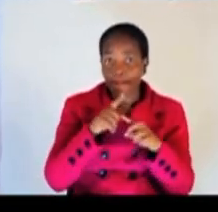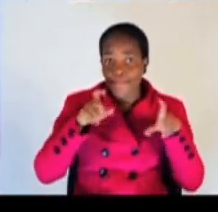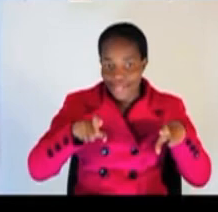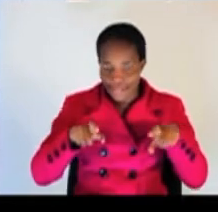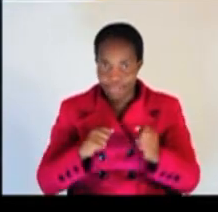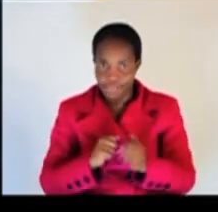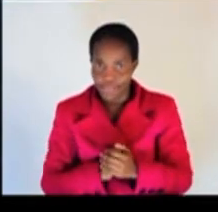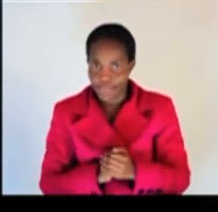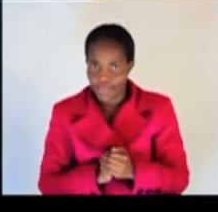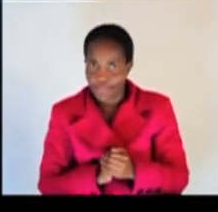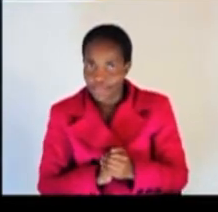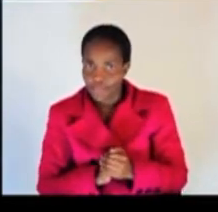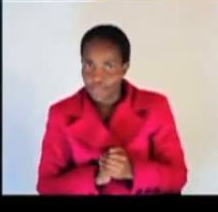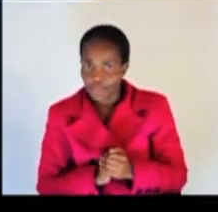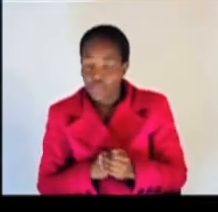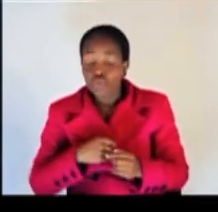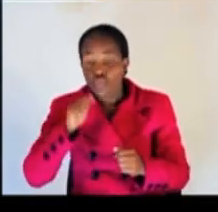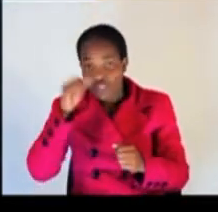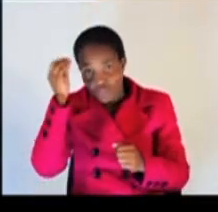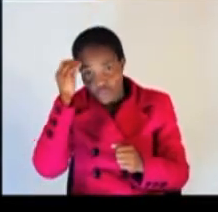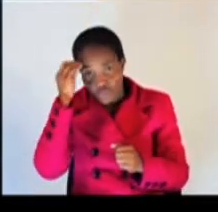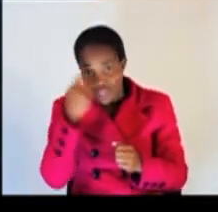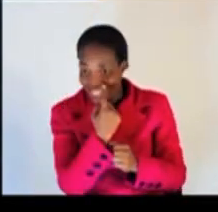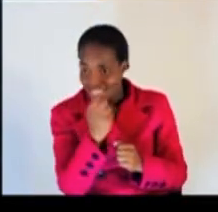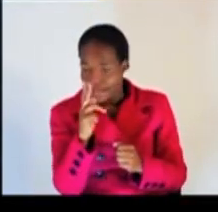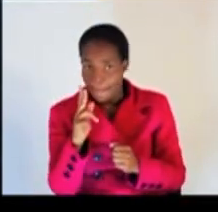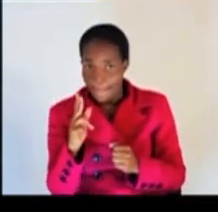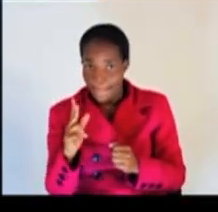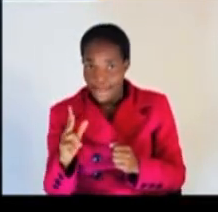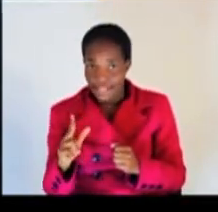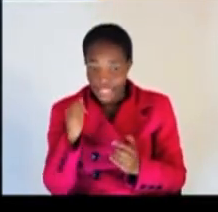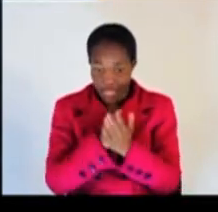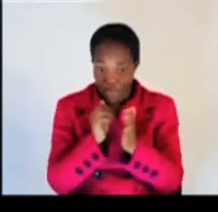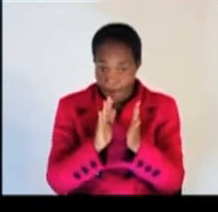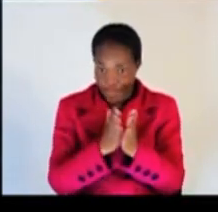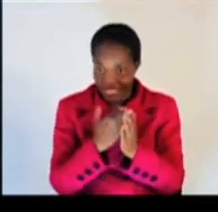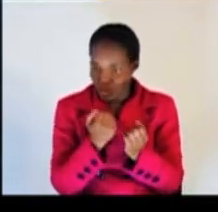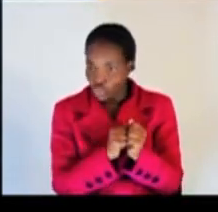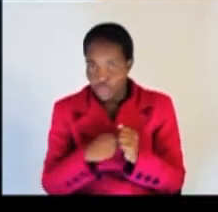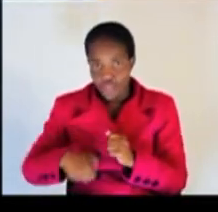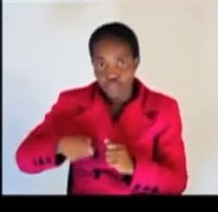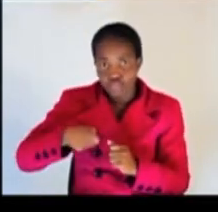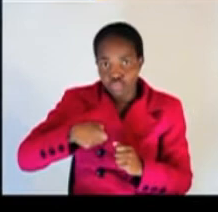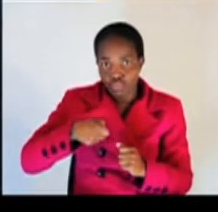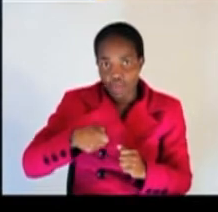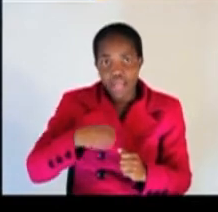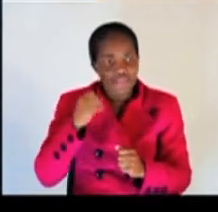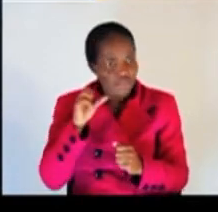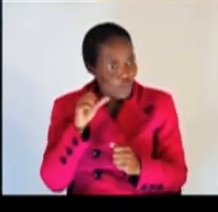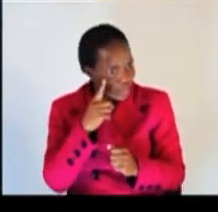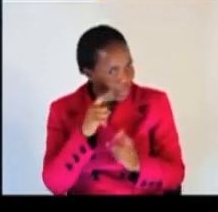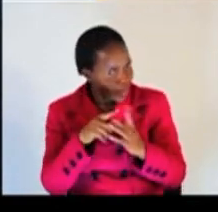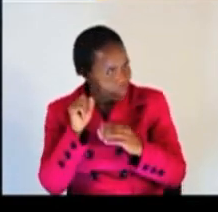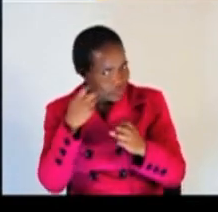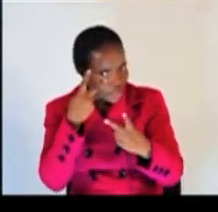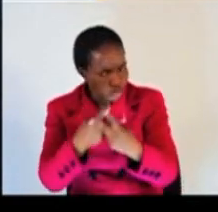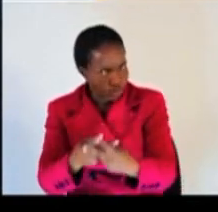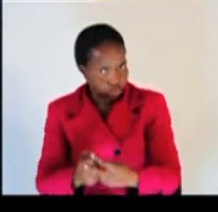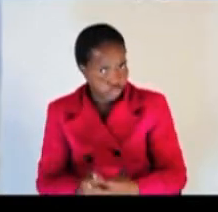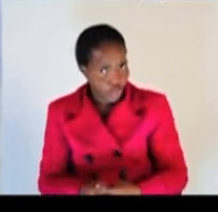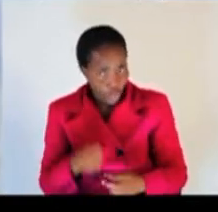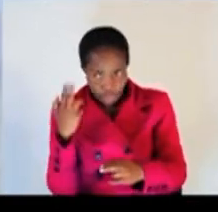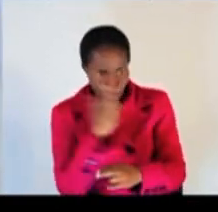Lanka. Make sure everybody takes their passes with them. What if they arrest us or shoot at